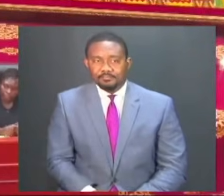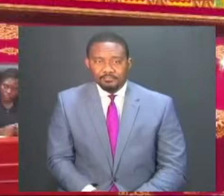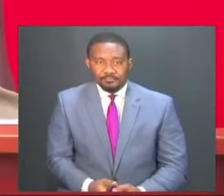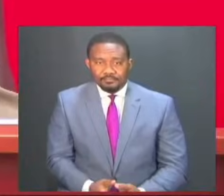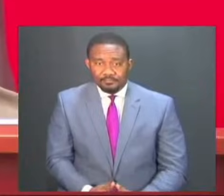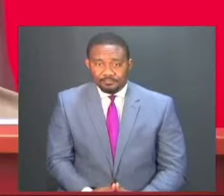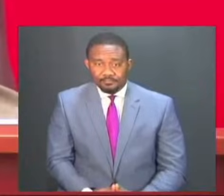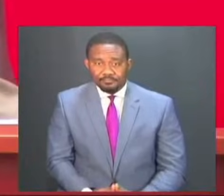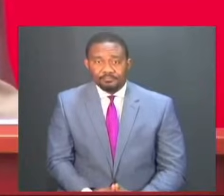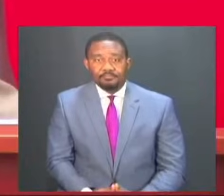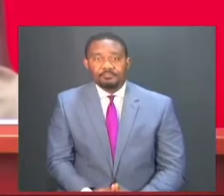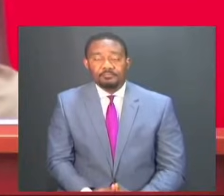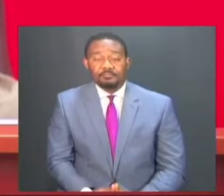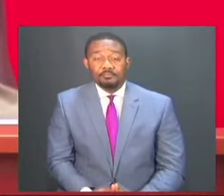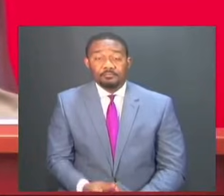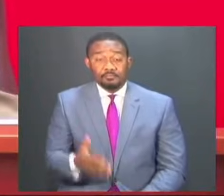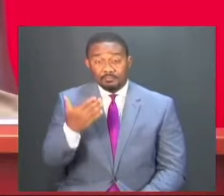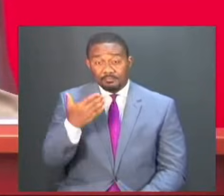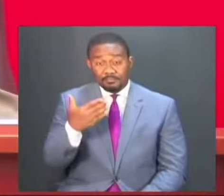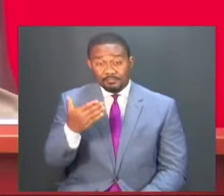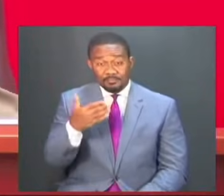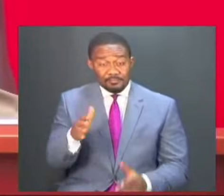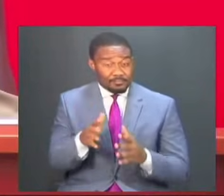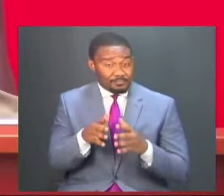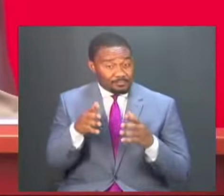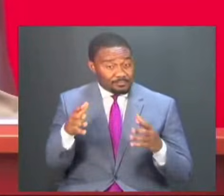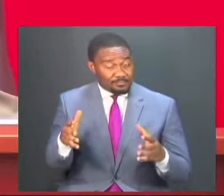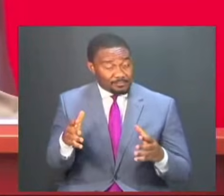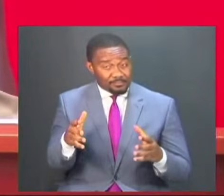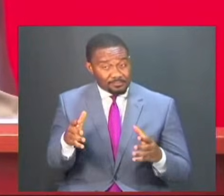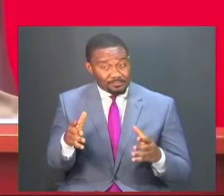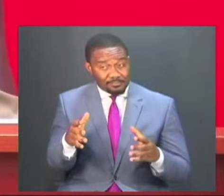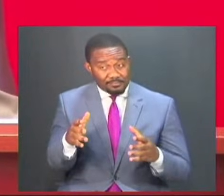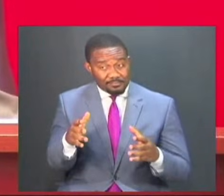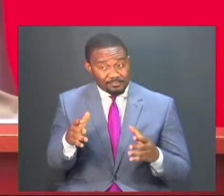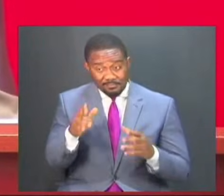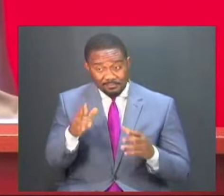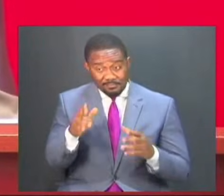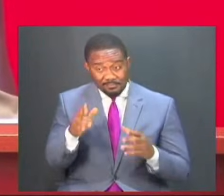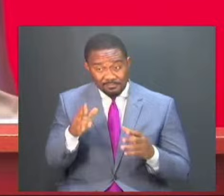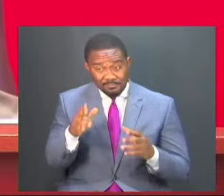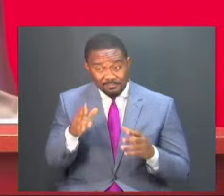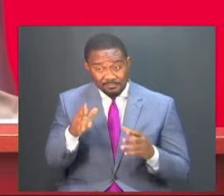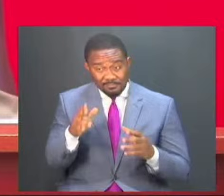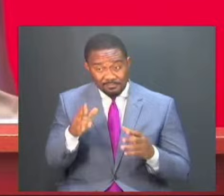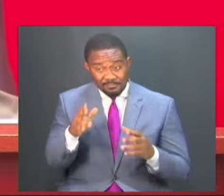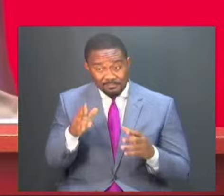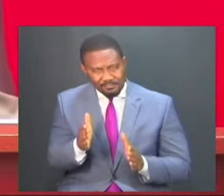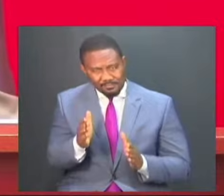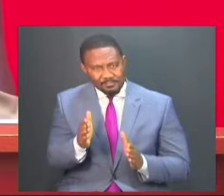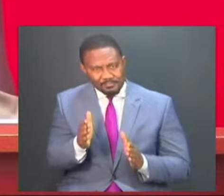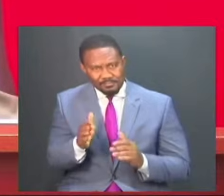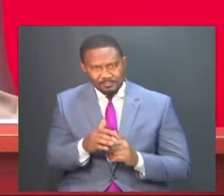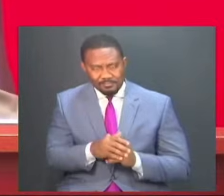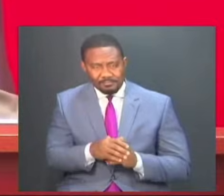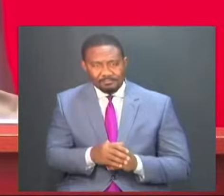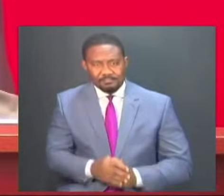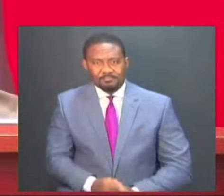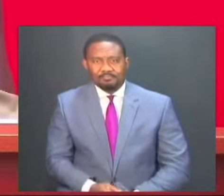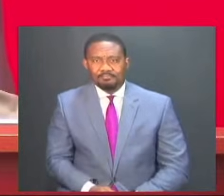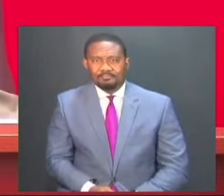Thank you very much, Honourable Minister for Transport. The referral still stands.